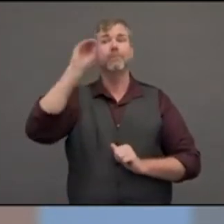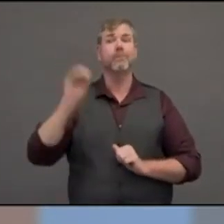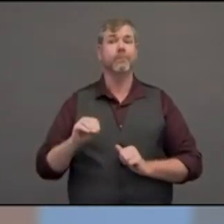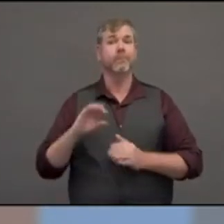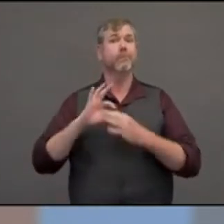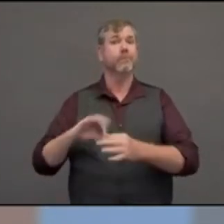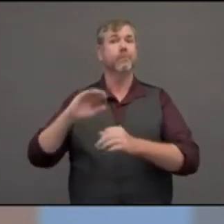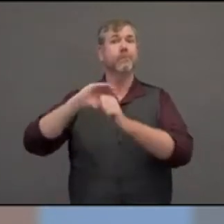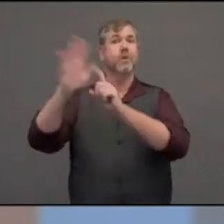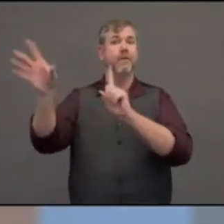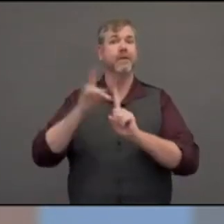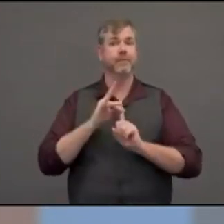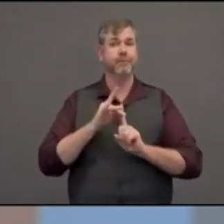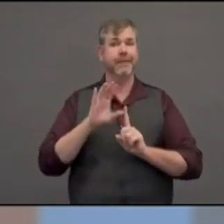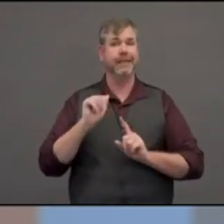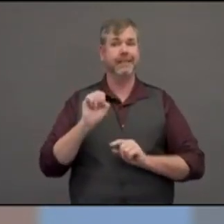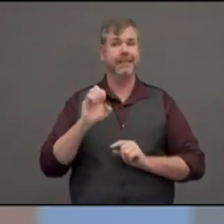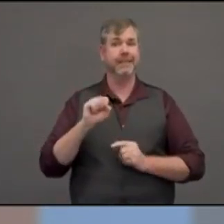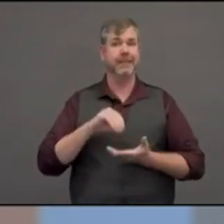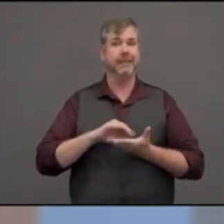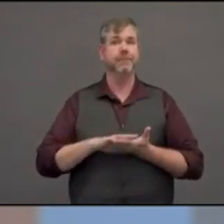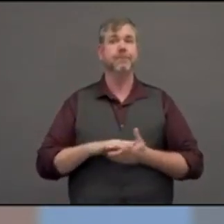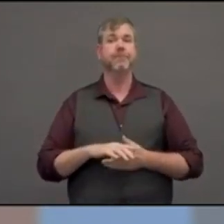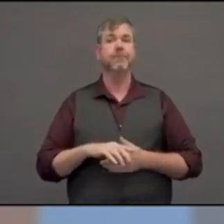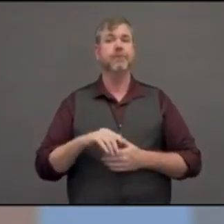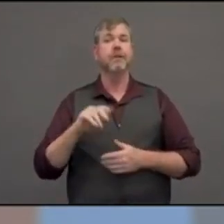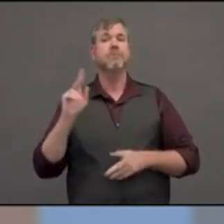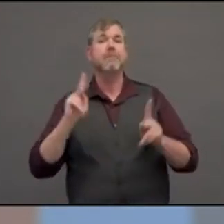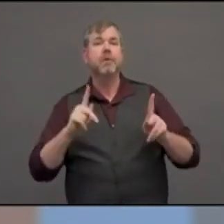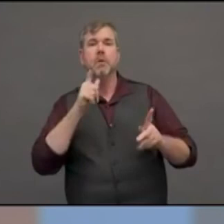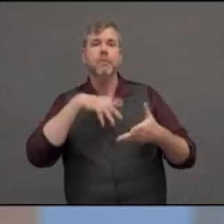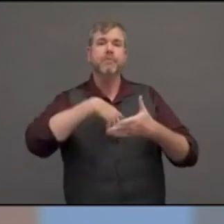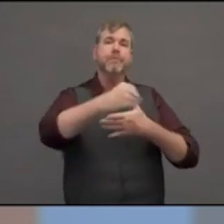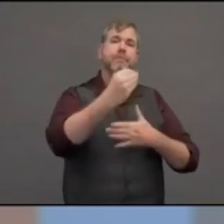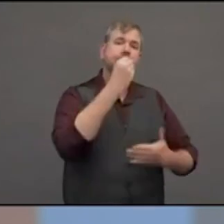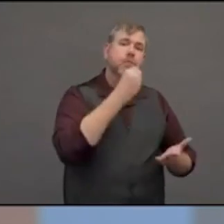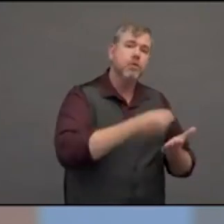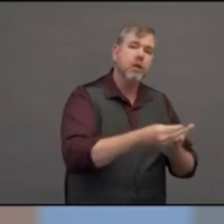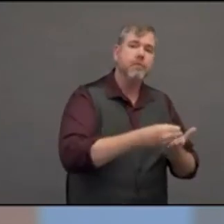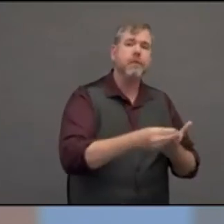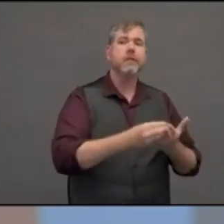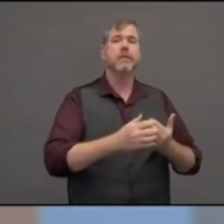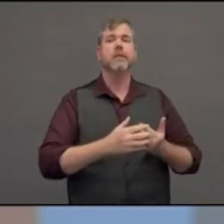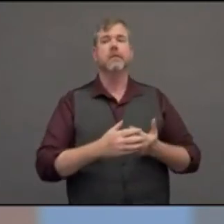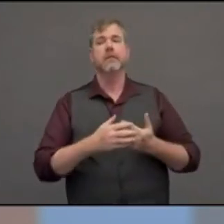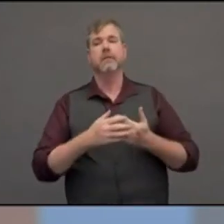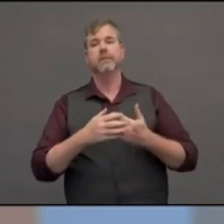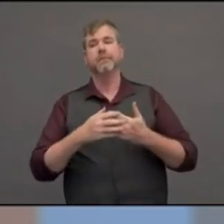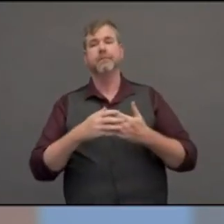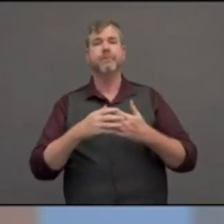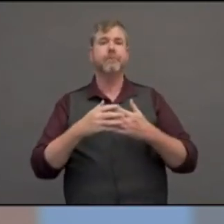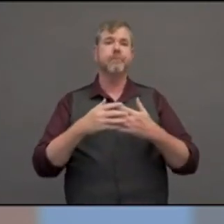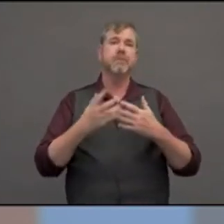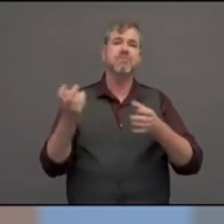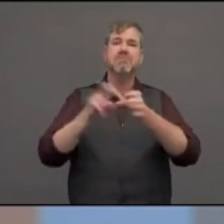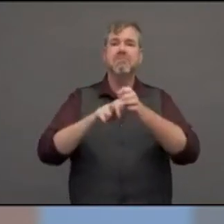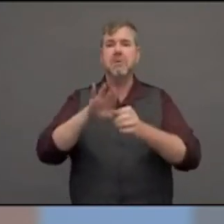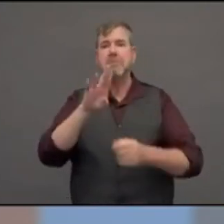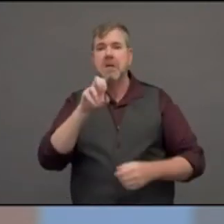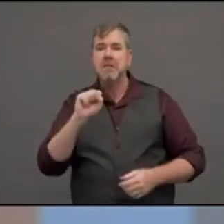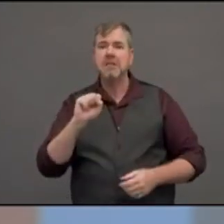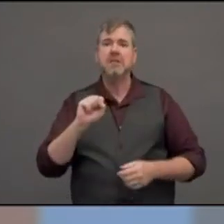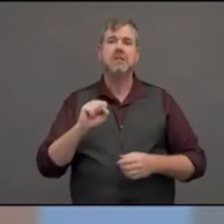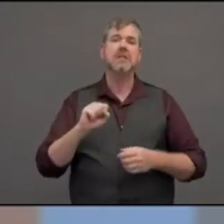the community when they go out in public, when they go to the grocery store, when they go on public transit, when they go into a business. That's what